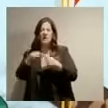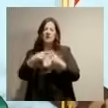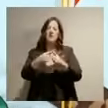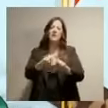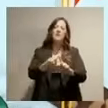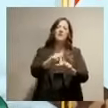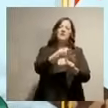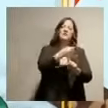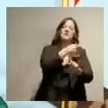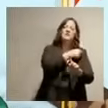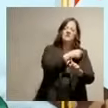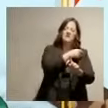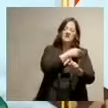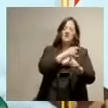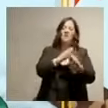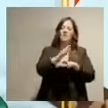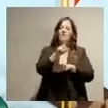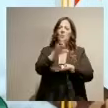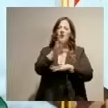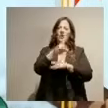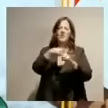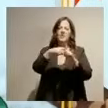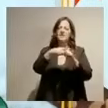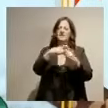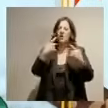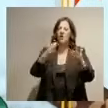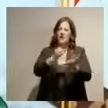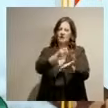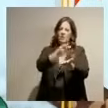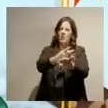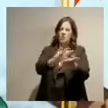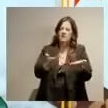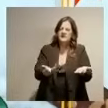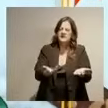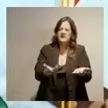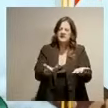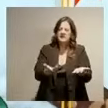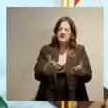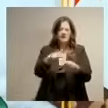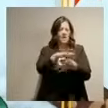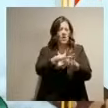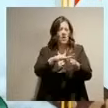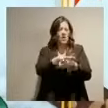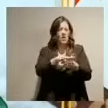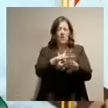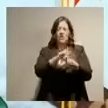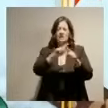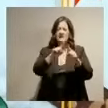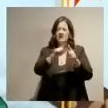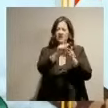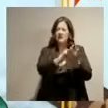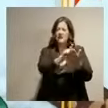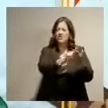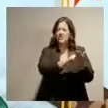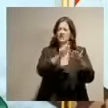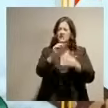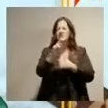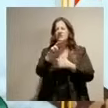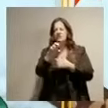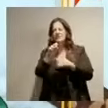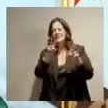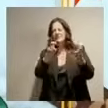of 100-plus already approved local measures, the impact that would